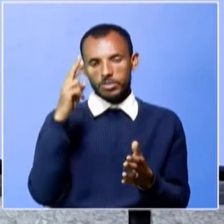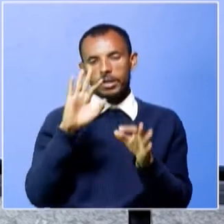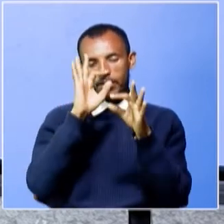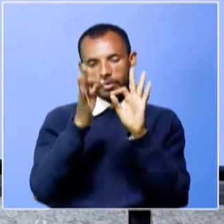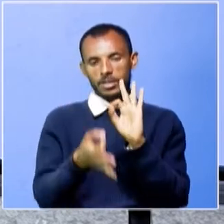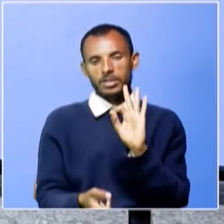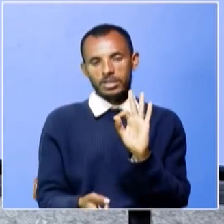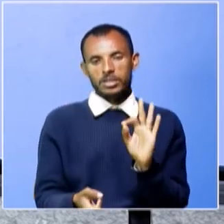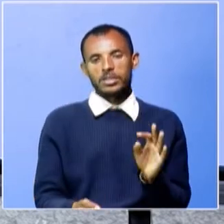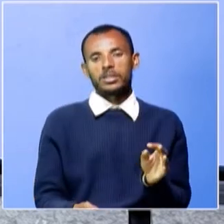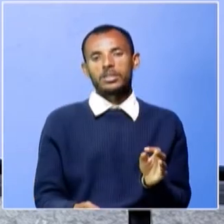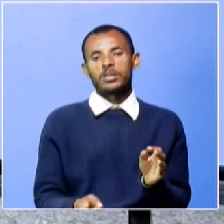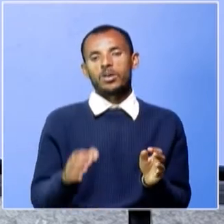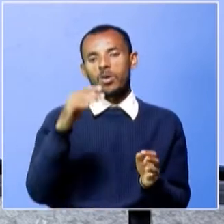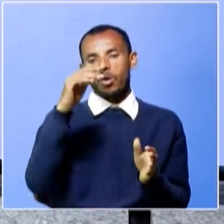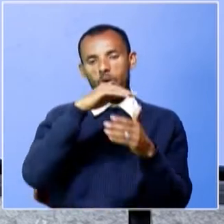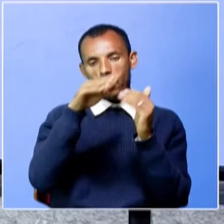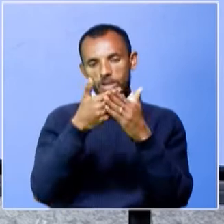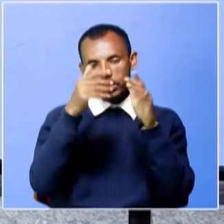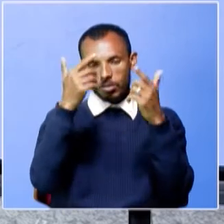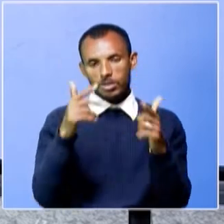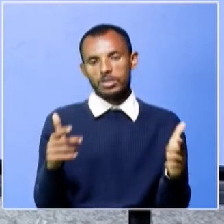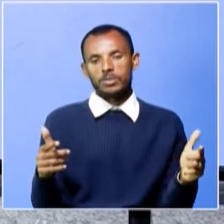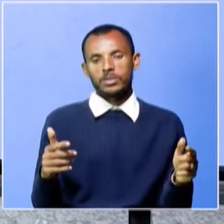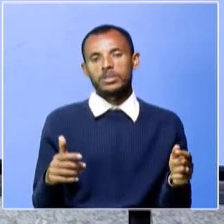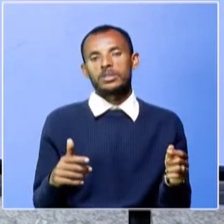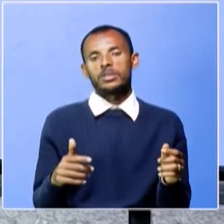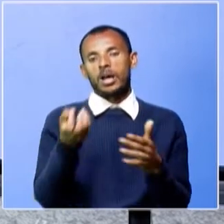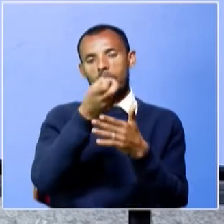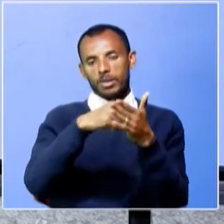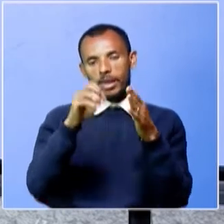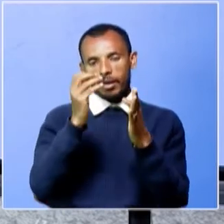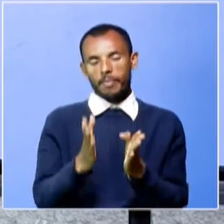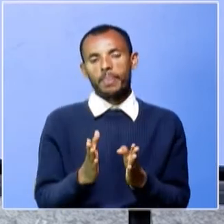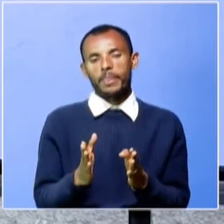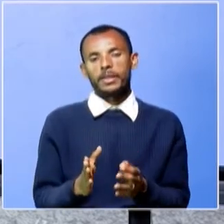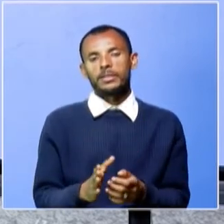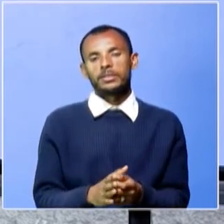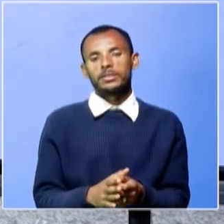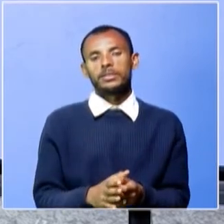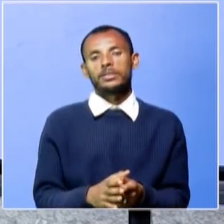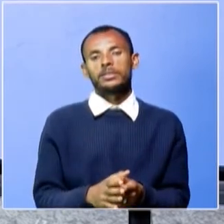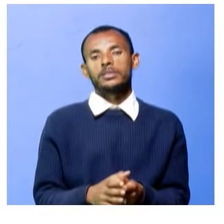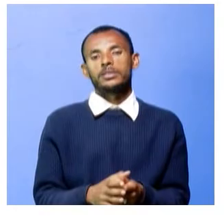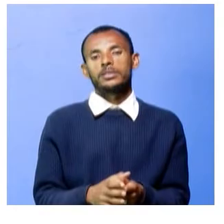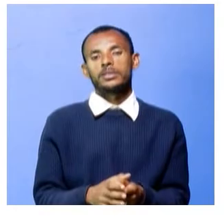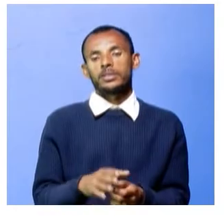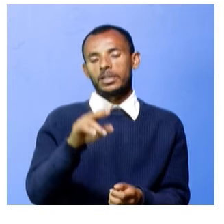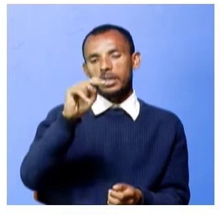a sample space is all the possible outcomes, right? So n of